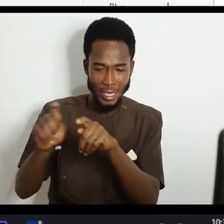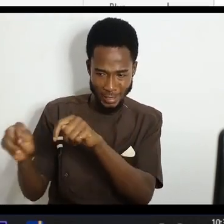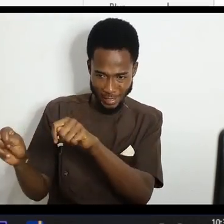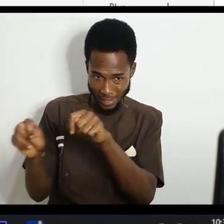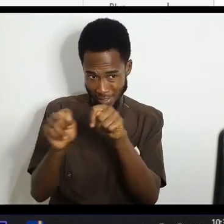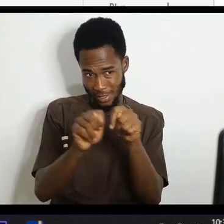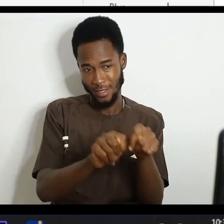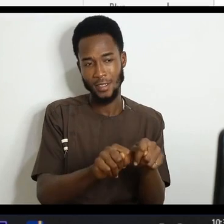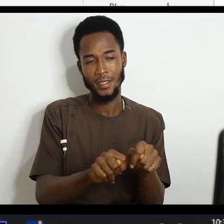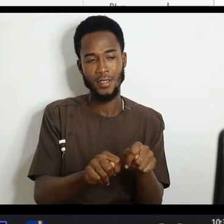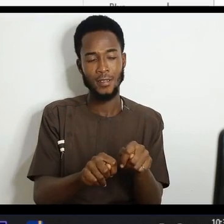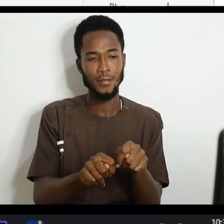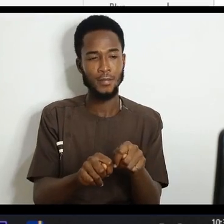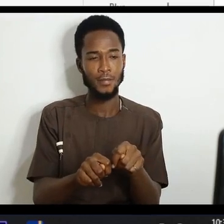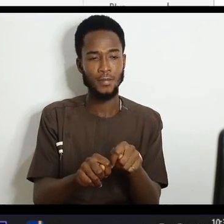one.